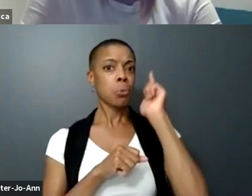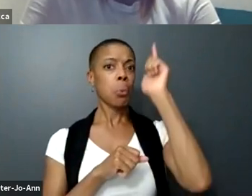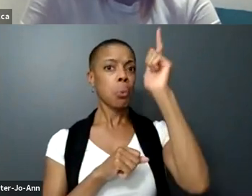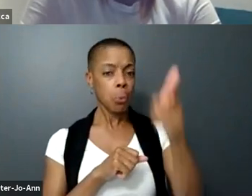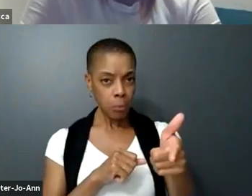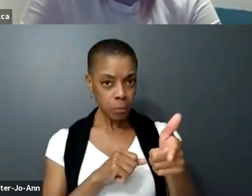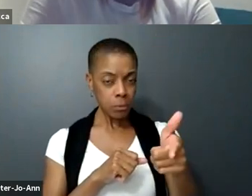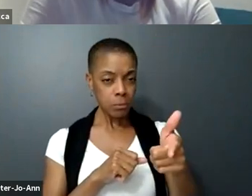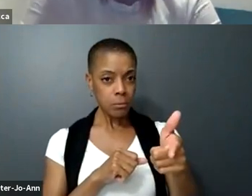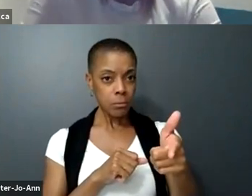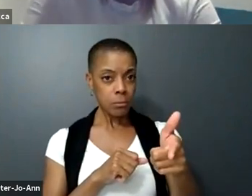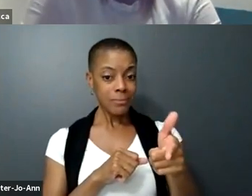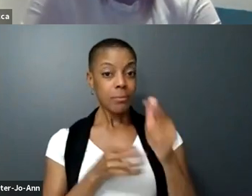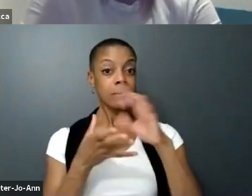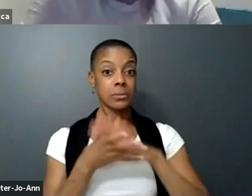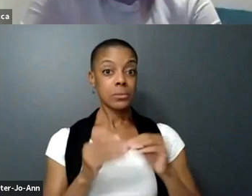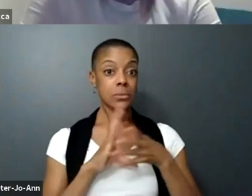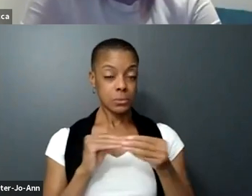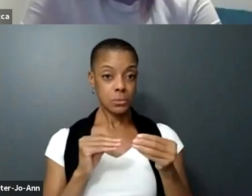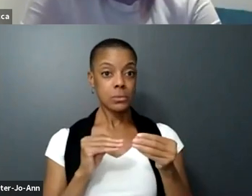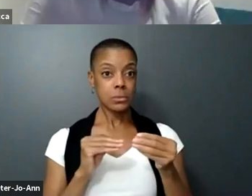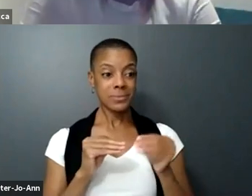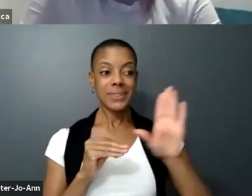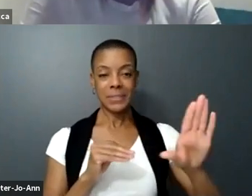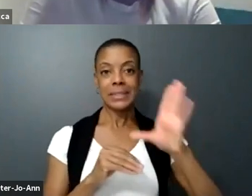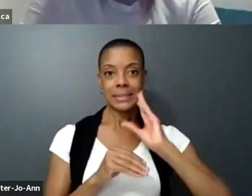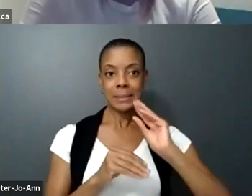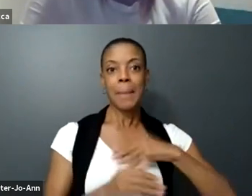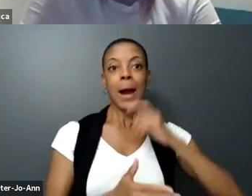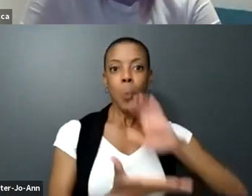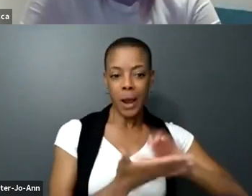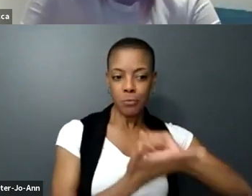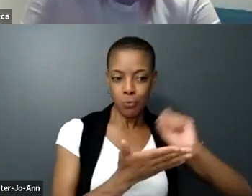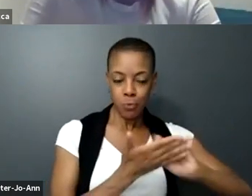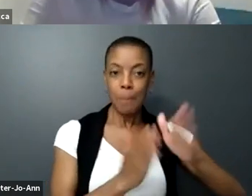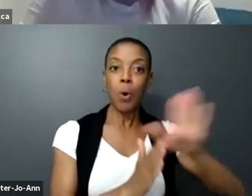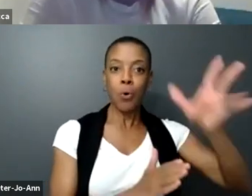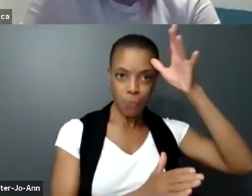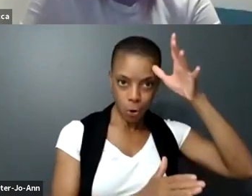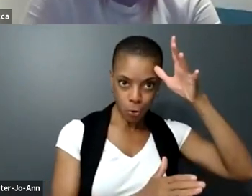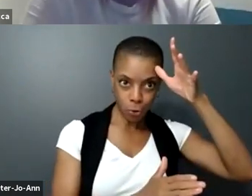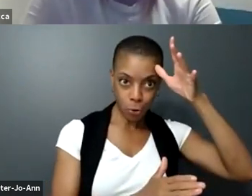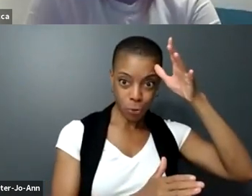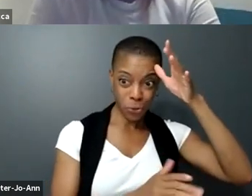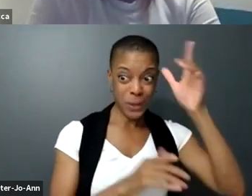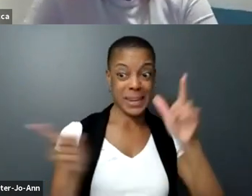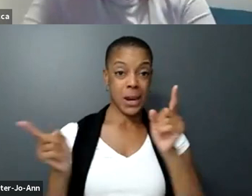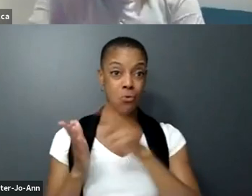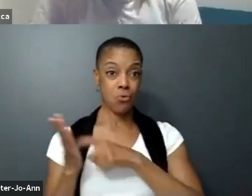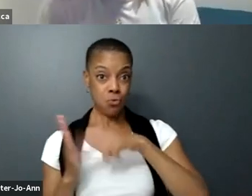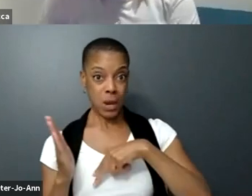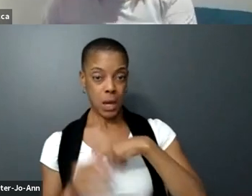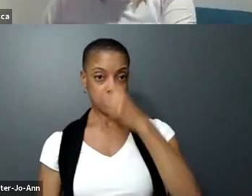And that story of his experience that my wife wrote, it must have embedded itself in his mind, because